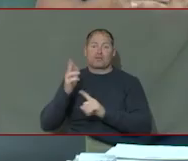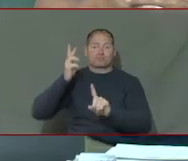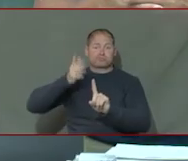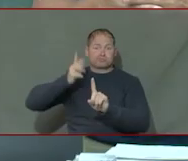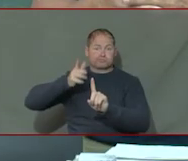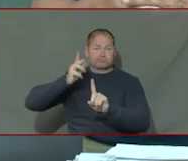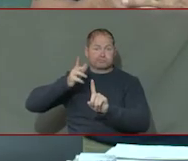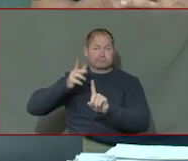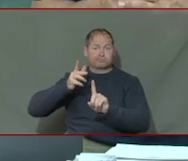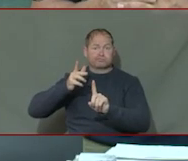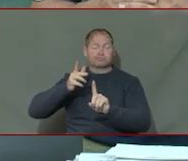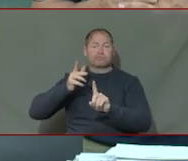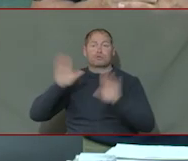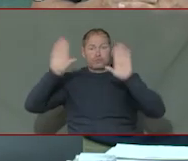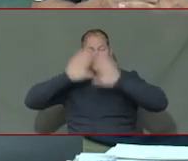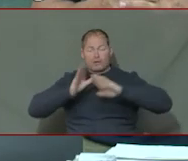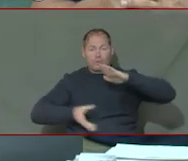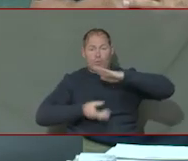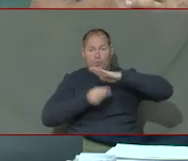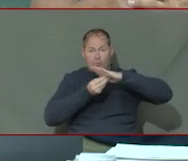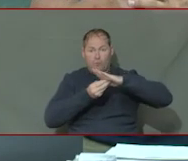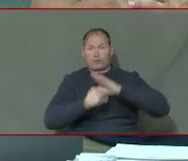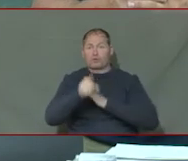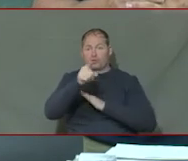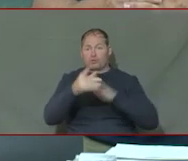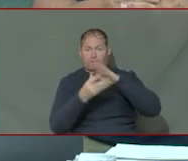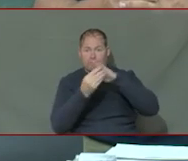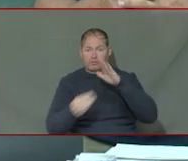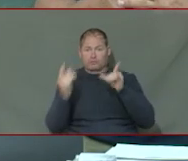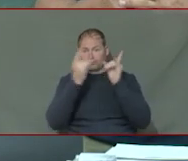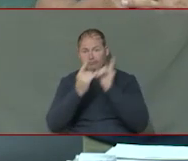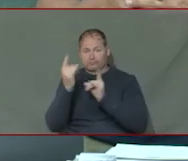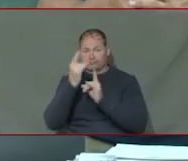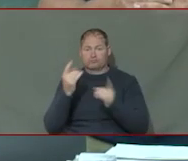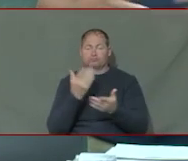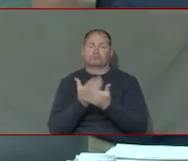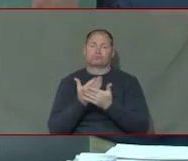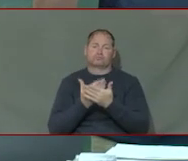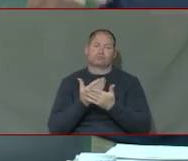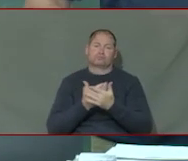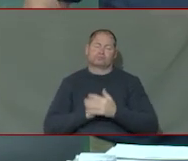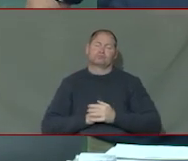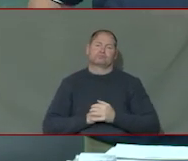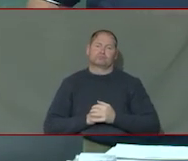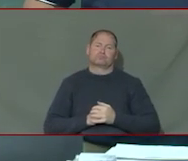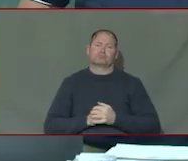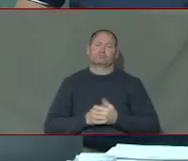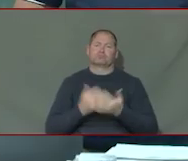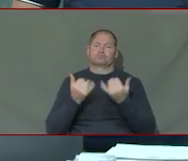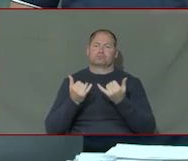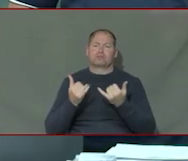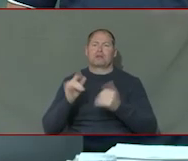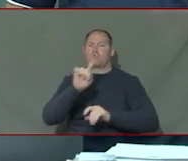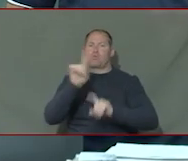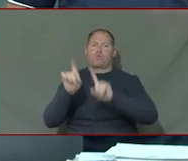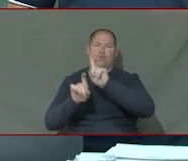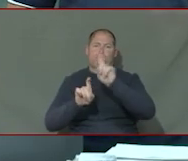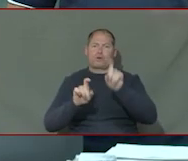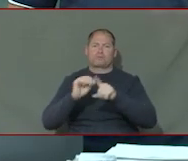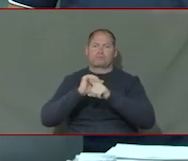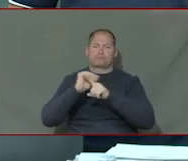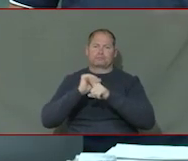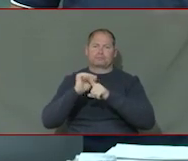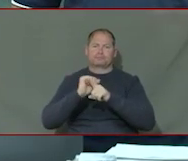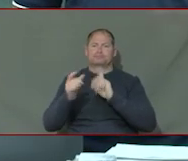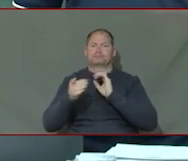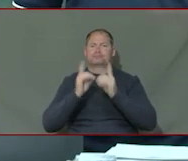monetlaproject.co.za. All the Saturday school lessons are there for the whole year, mathematics and all the other subjects that we have in this lecture hall.